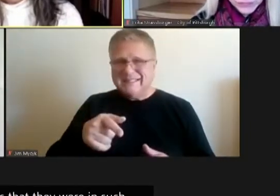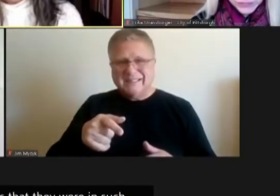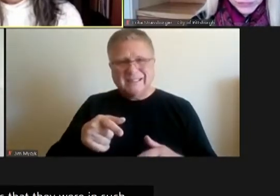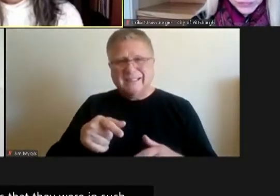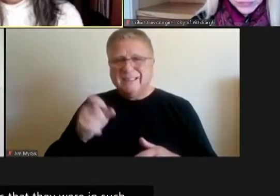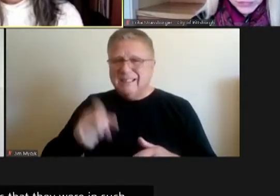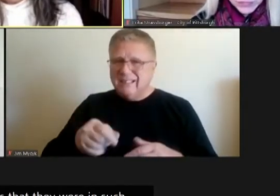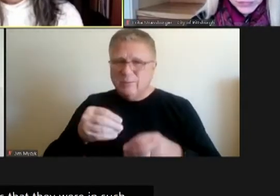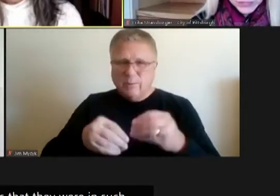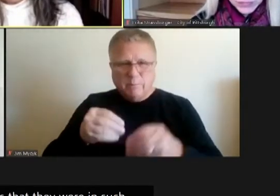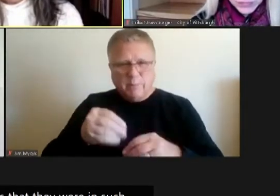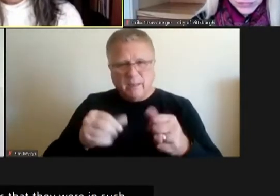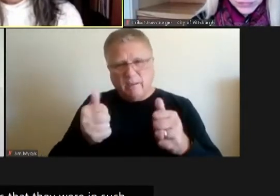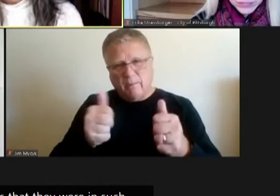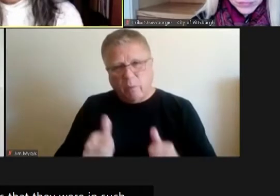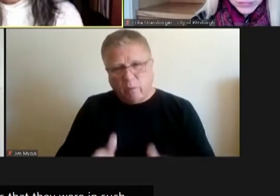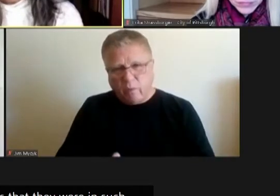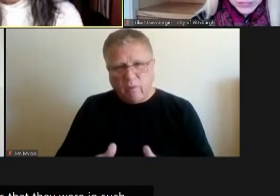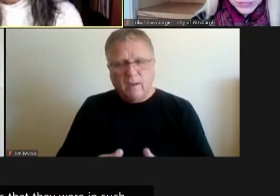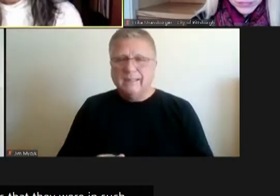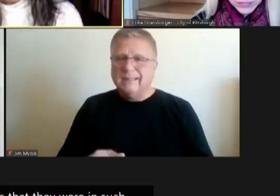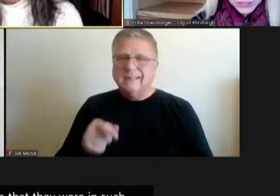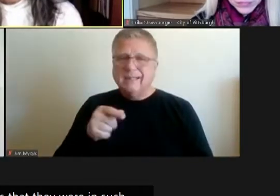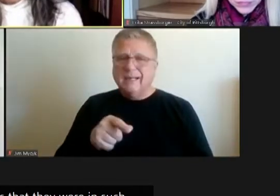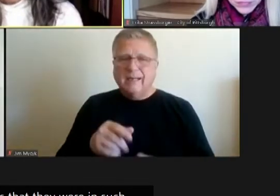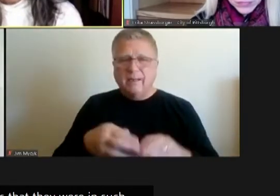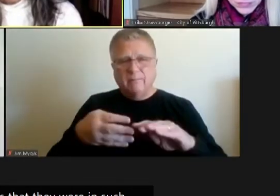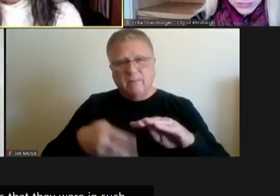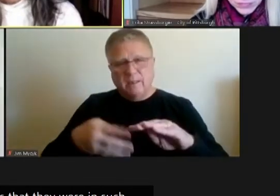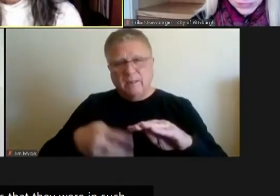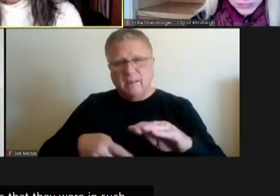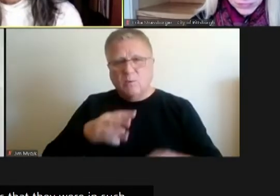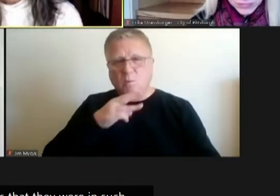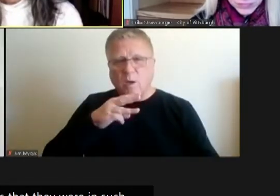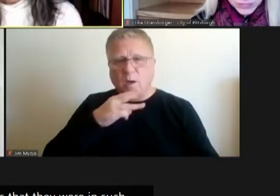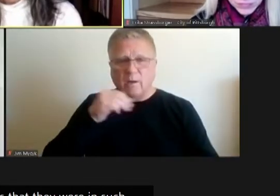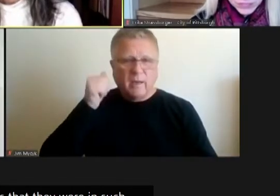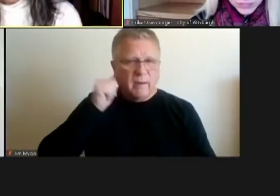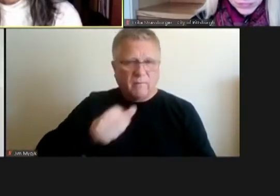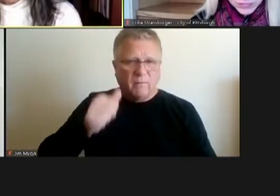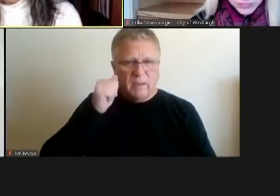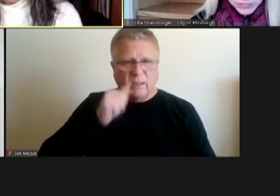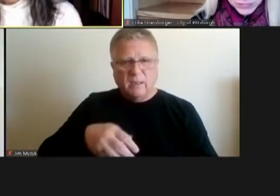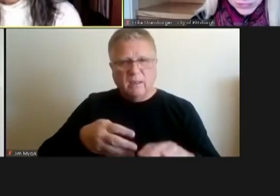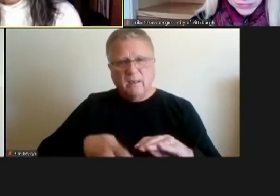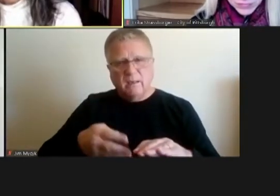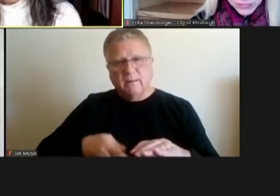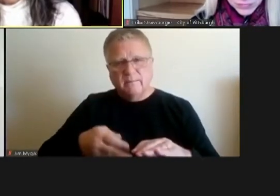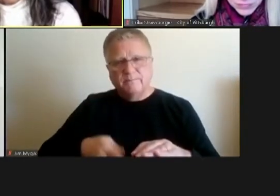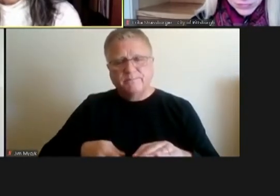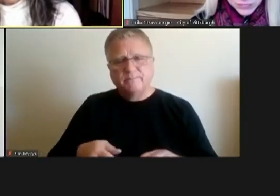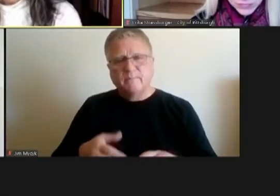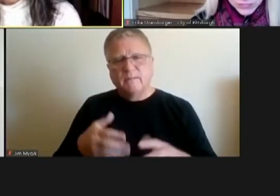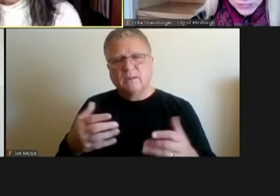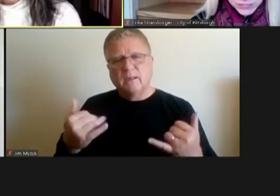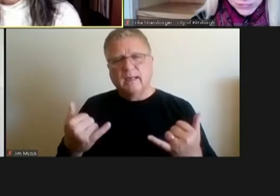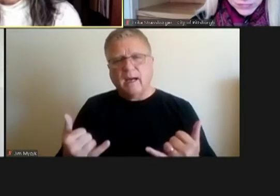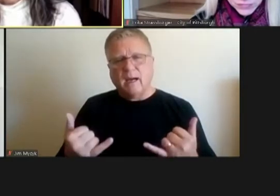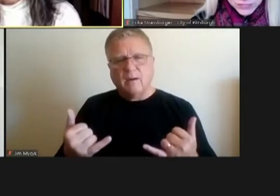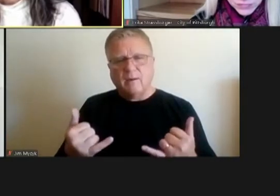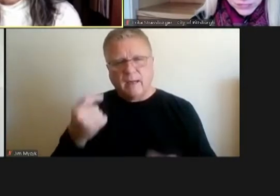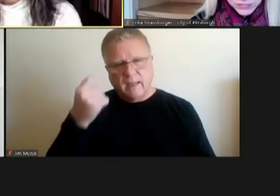that they were leaking water every day. And so it's now, I